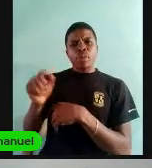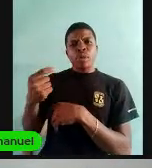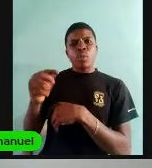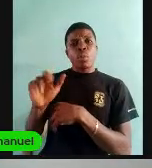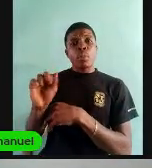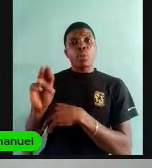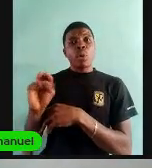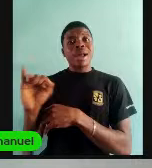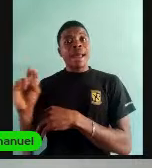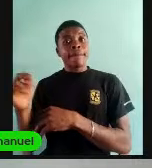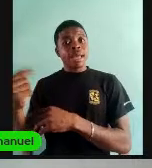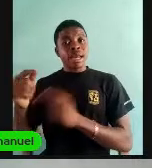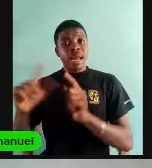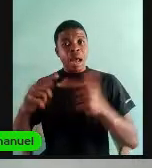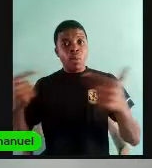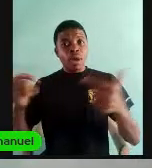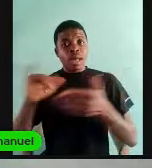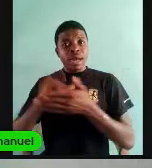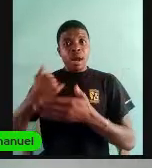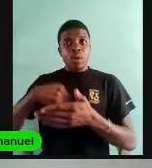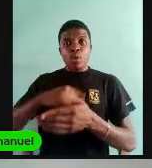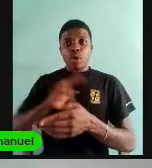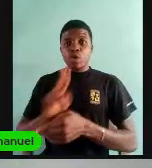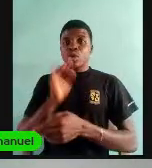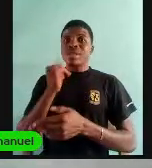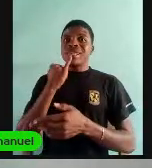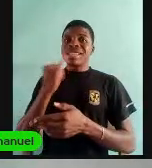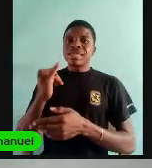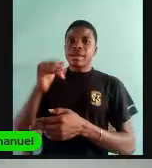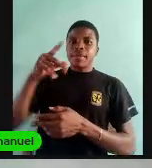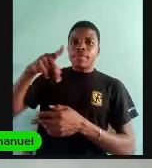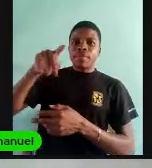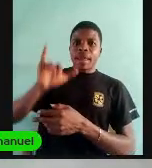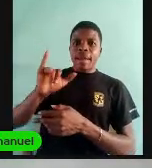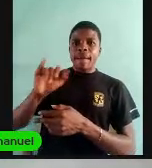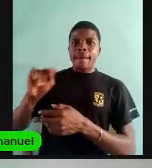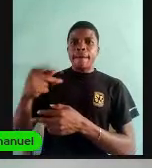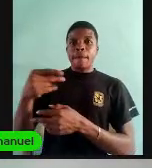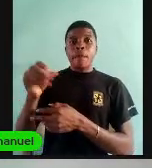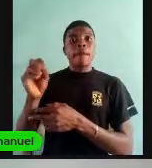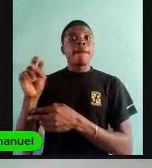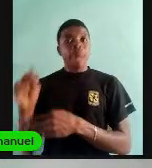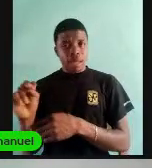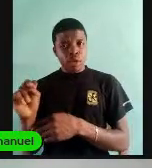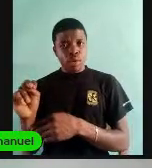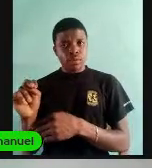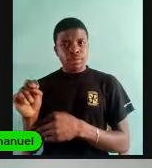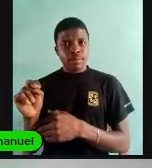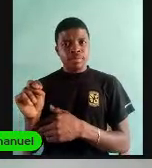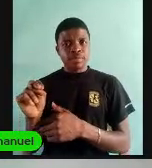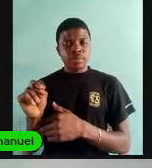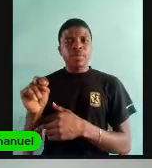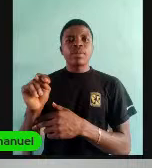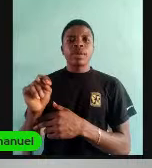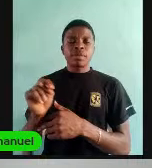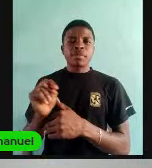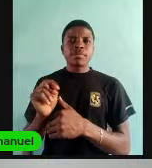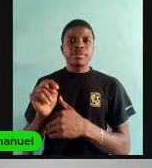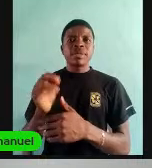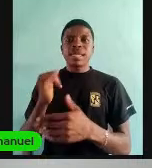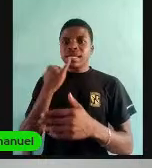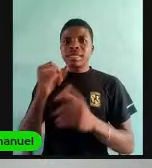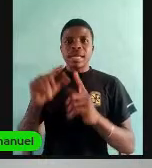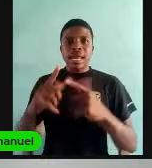Although actually JavaScript has a programming language for that. As a matter of fact, a framework for that